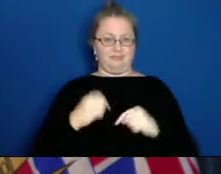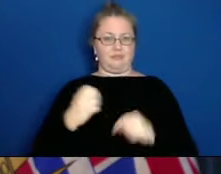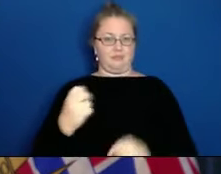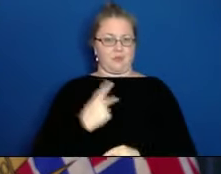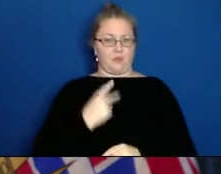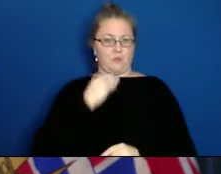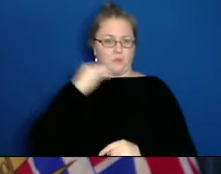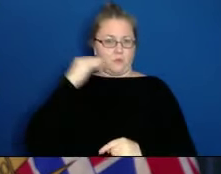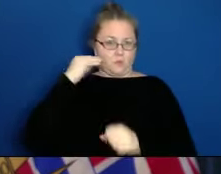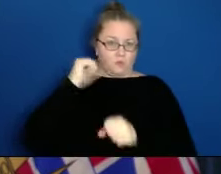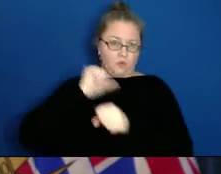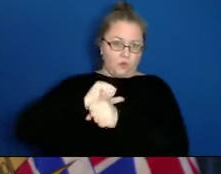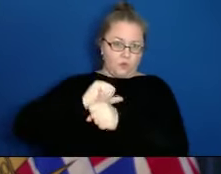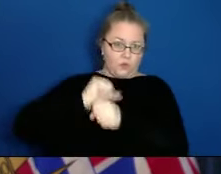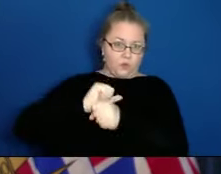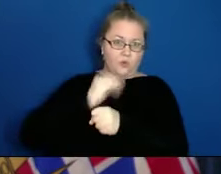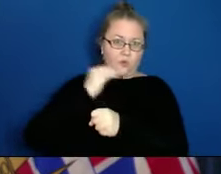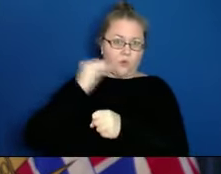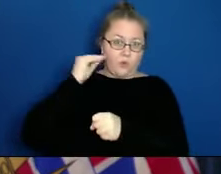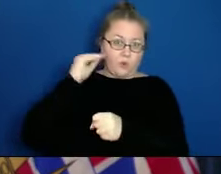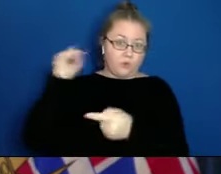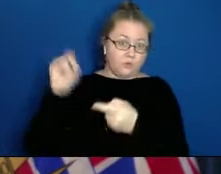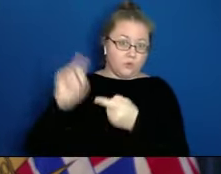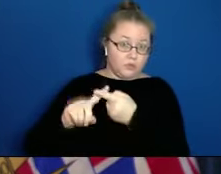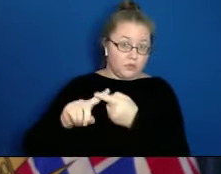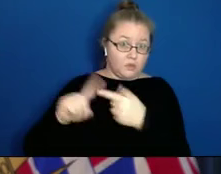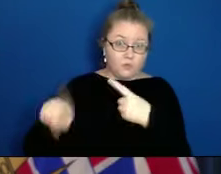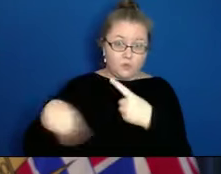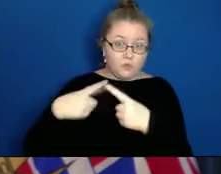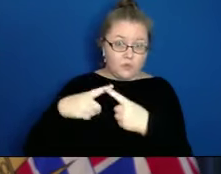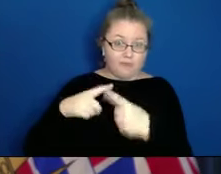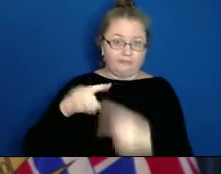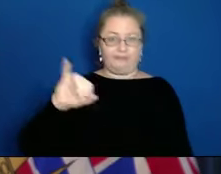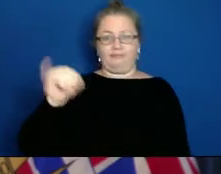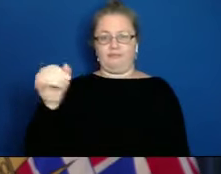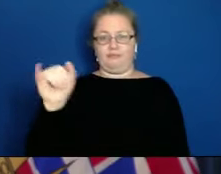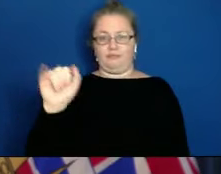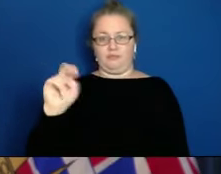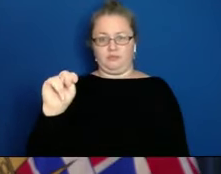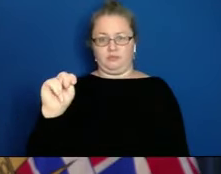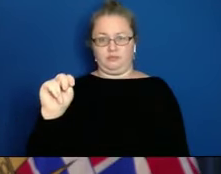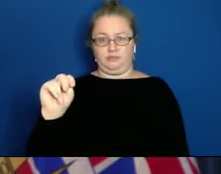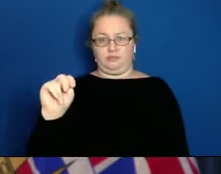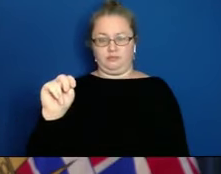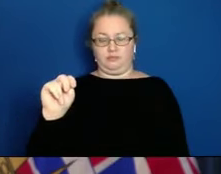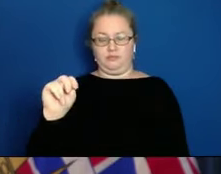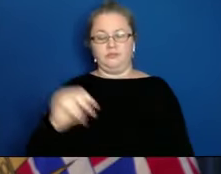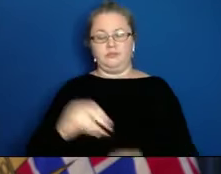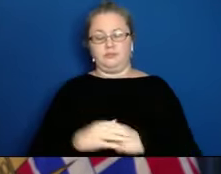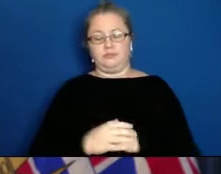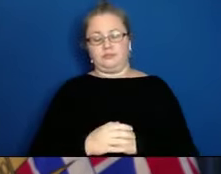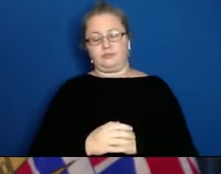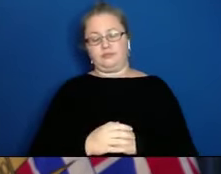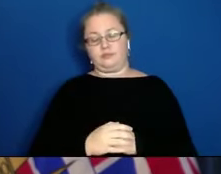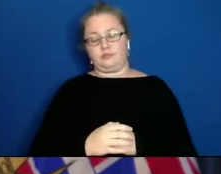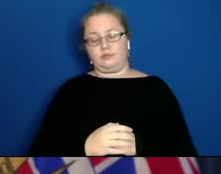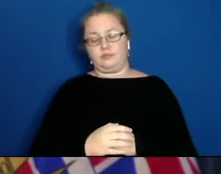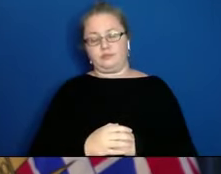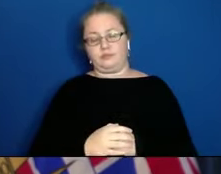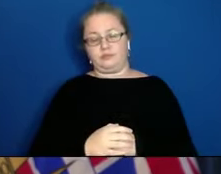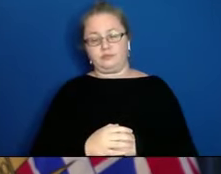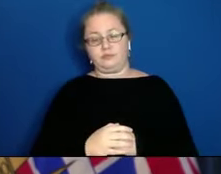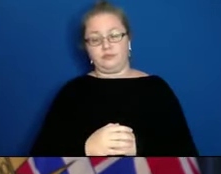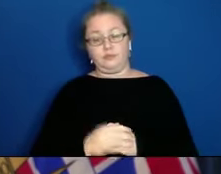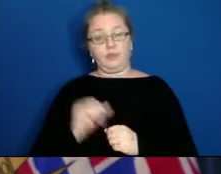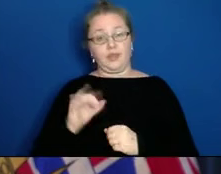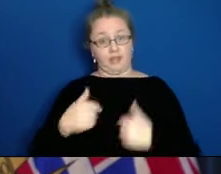at least the new year. For anyone going to work, it is important that we minimize all of those